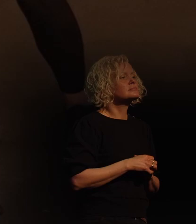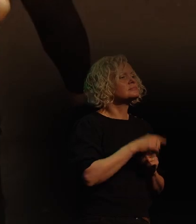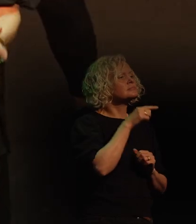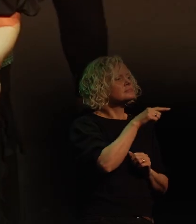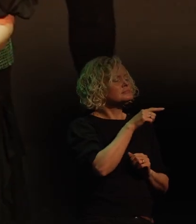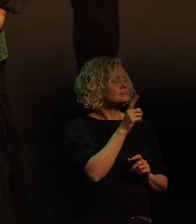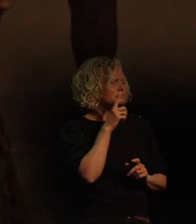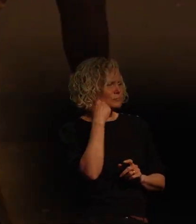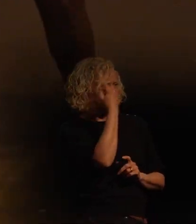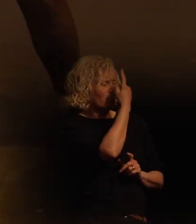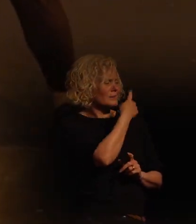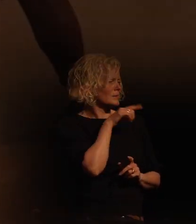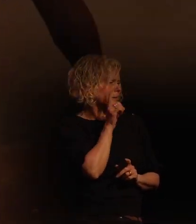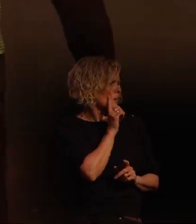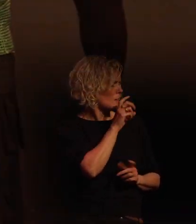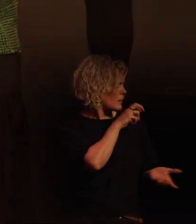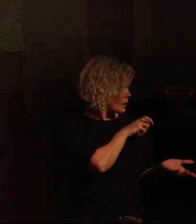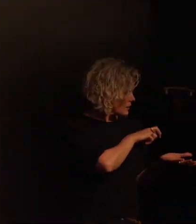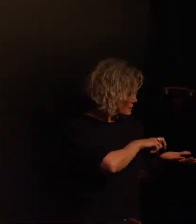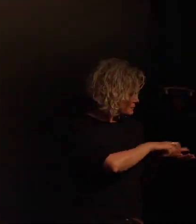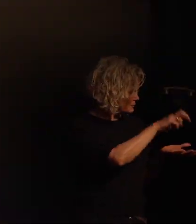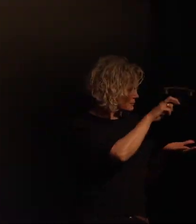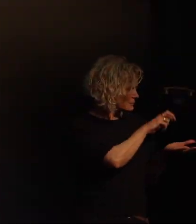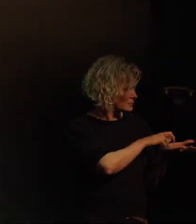Pretty little Sally goes walking down the alley,